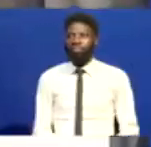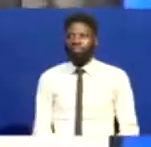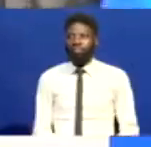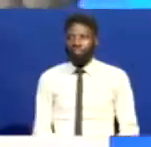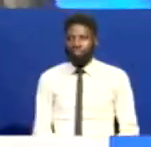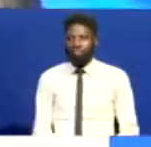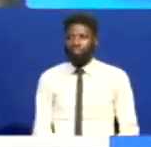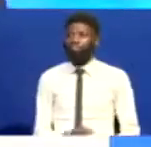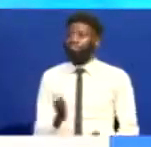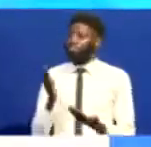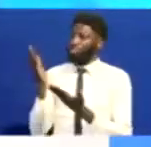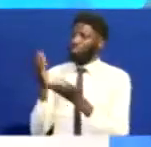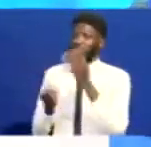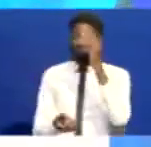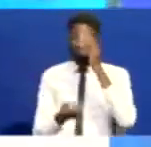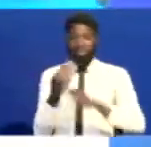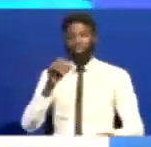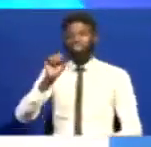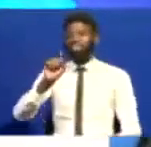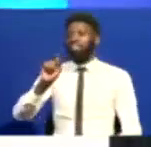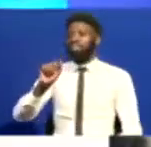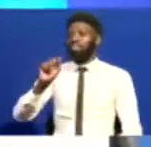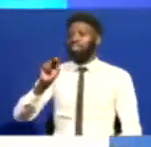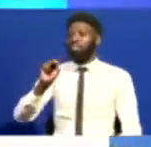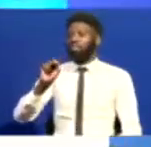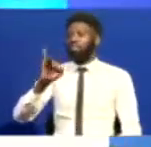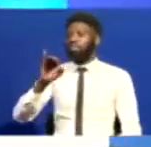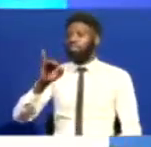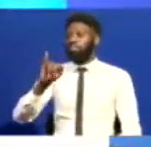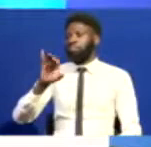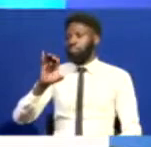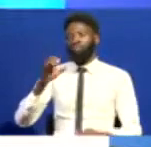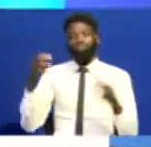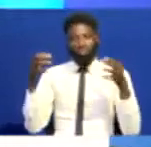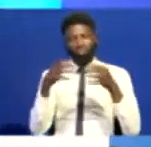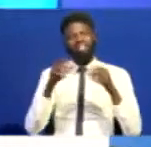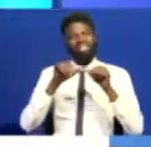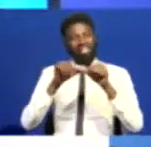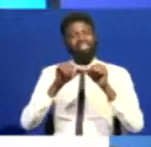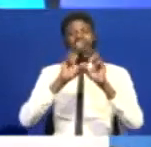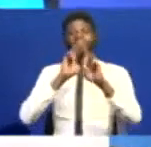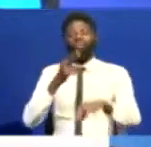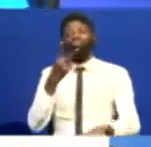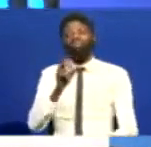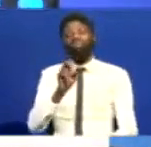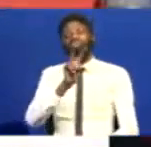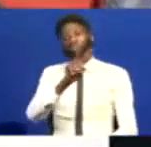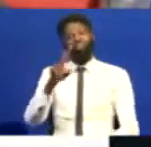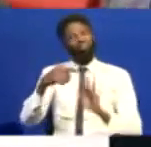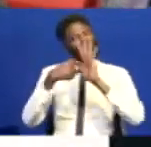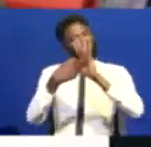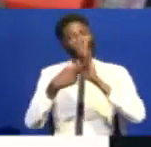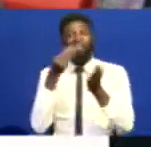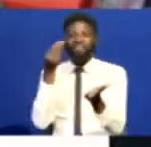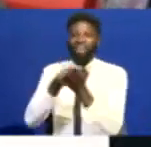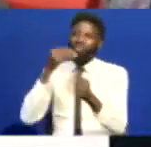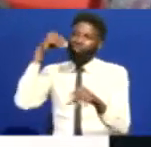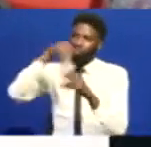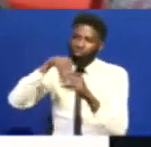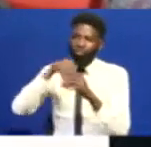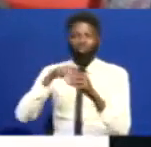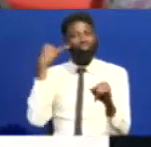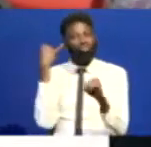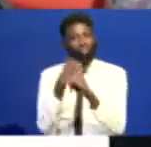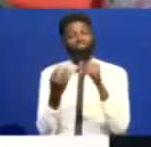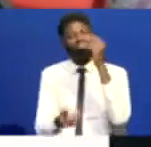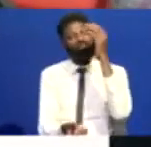While unveiling Stanbic Group Sustainability Report 2022, which highlights, among others, financial inclusion, job